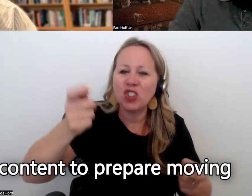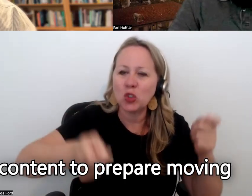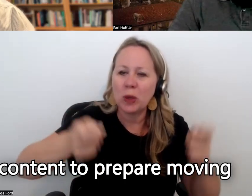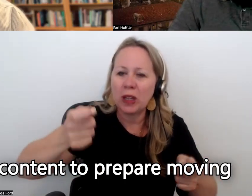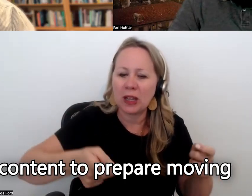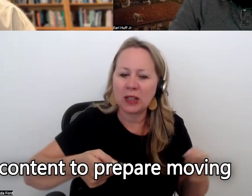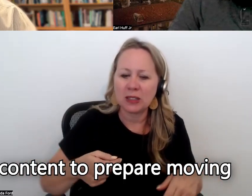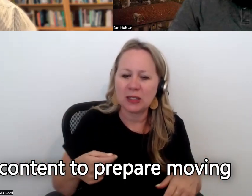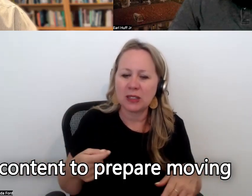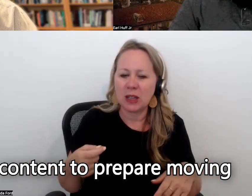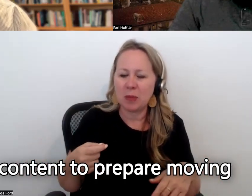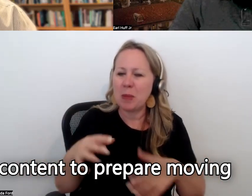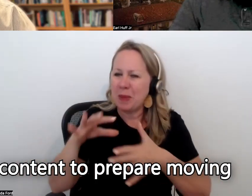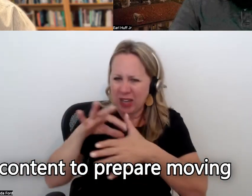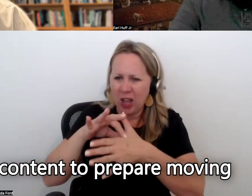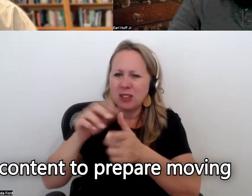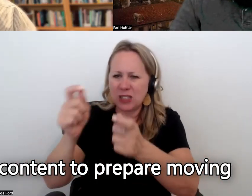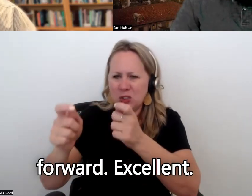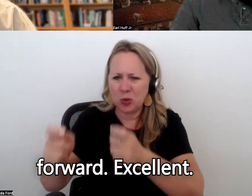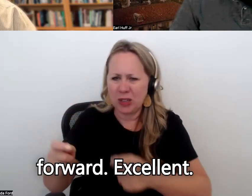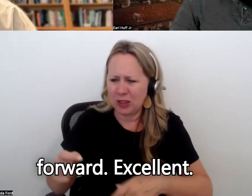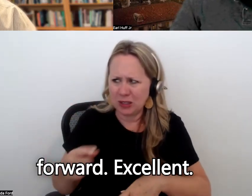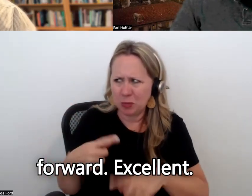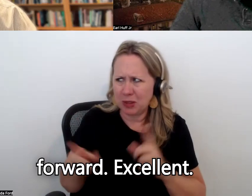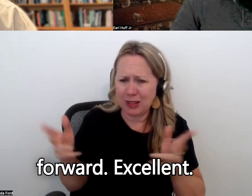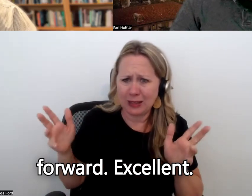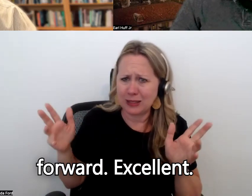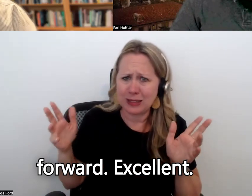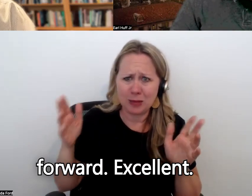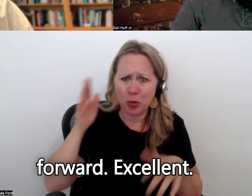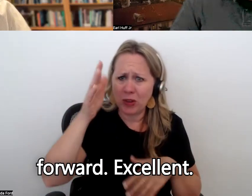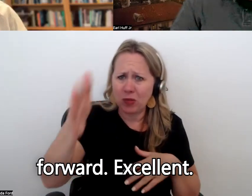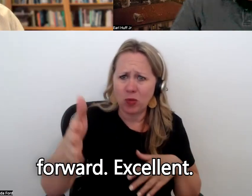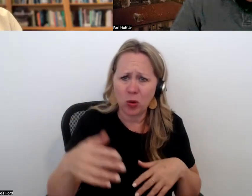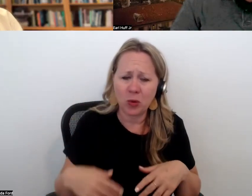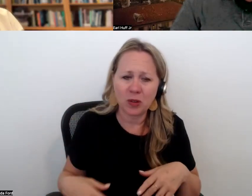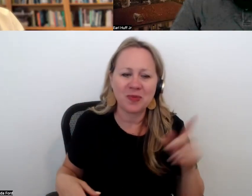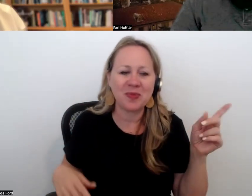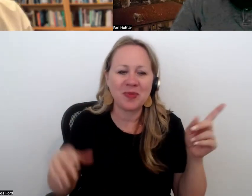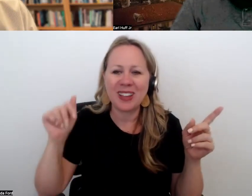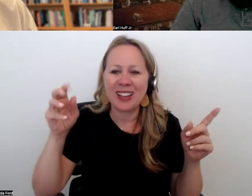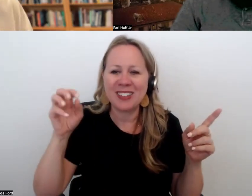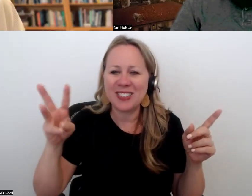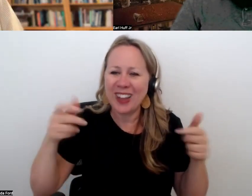changing content to prepare moving forward. Excellent.